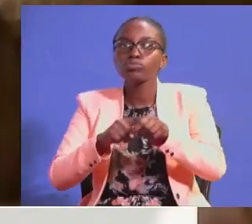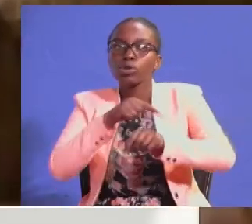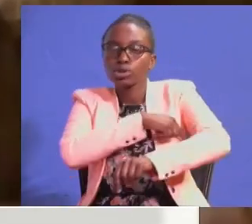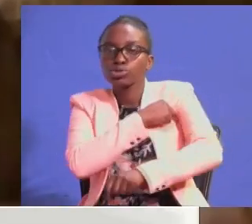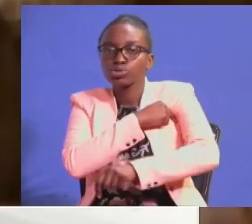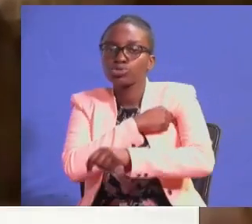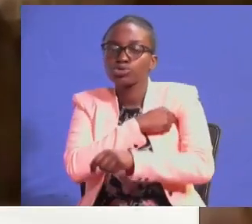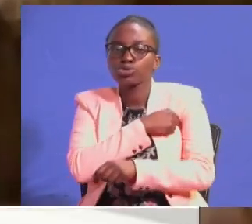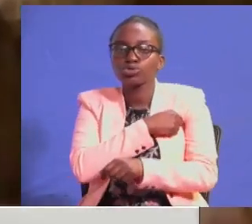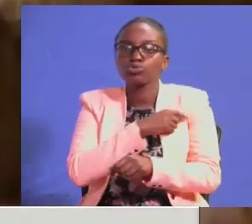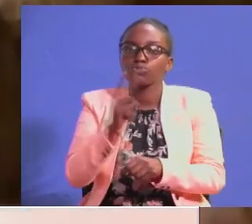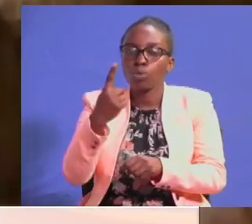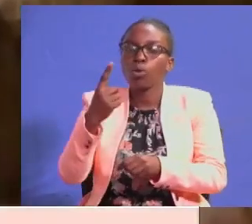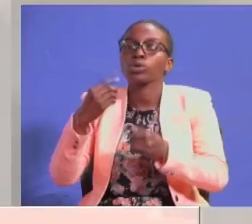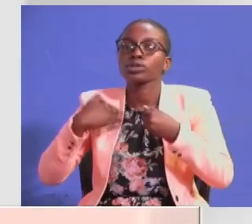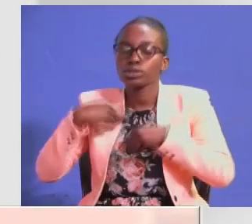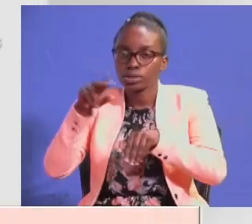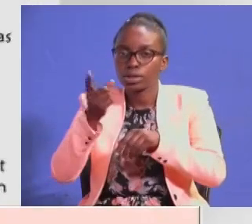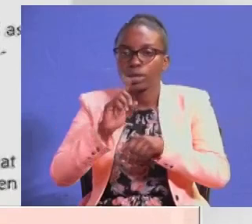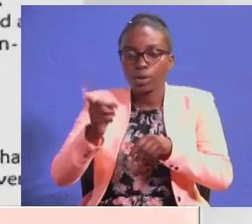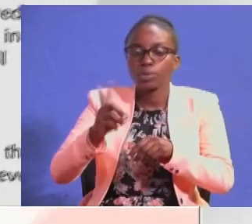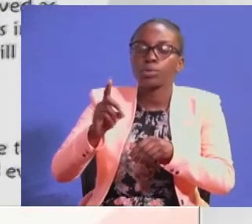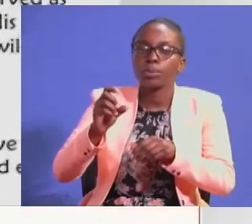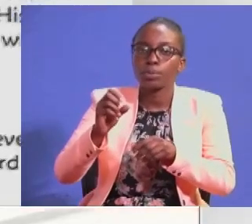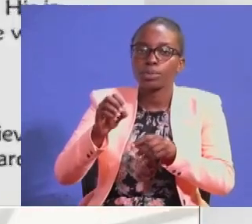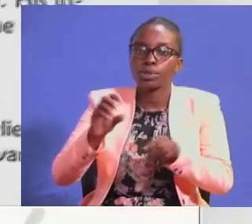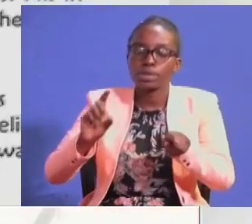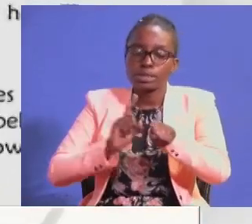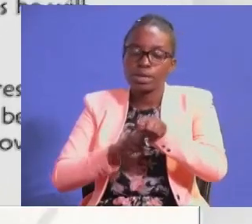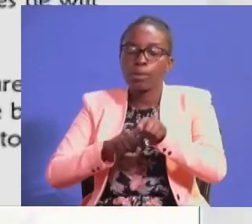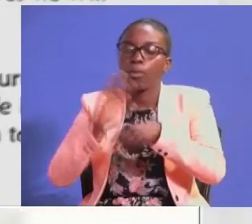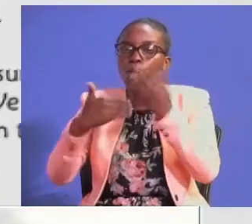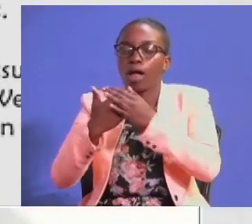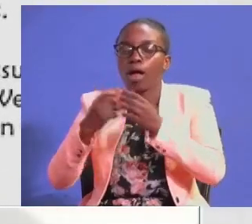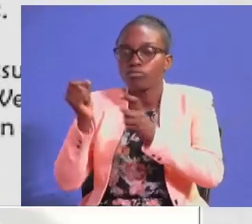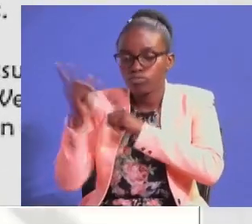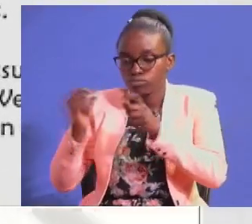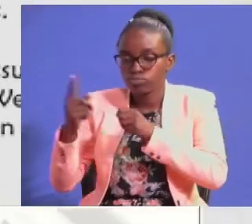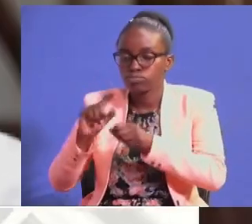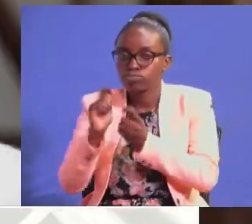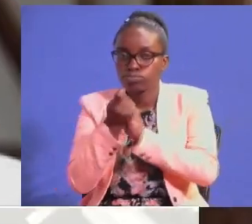Nairobi City Stars, takes the helm during this transitional period.